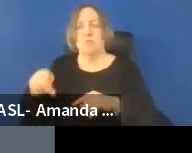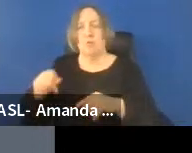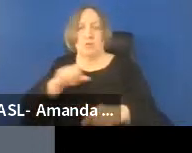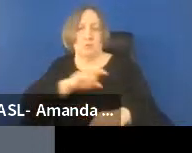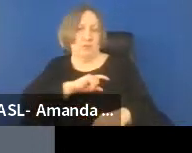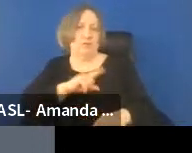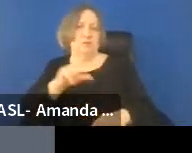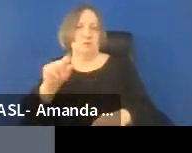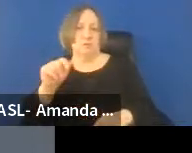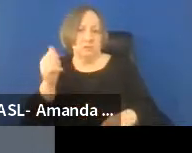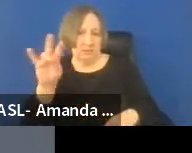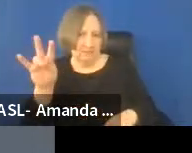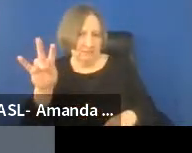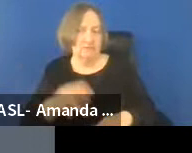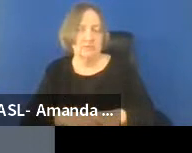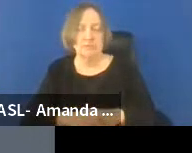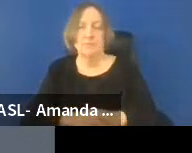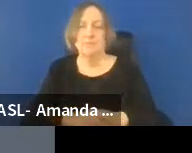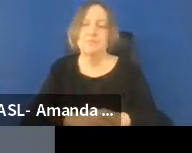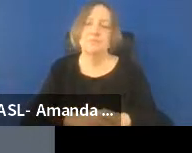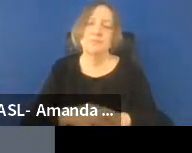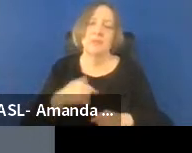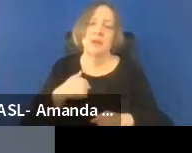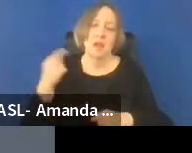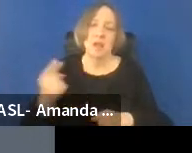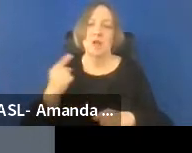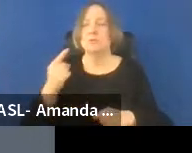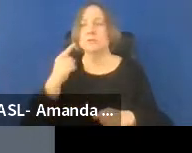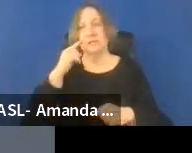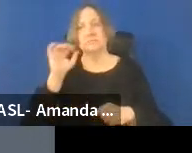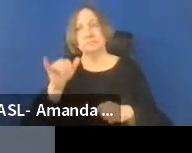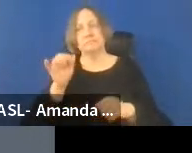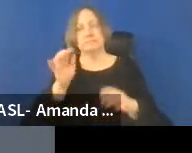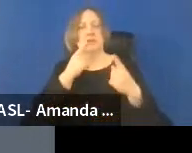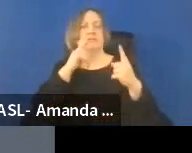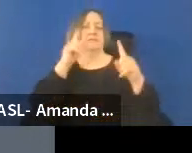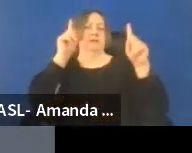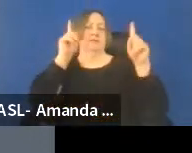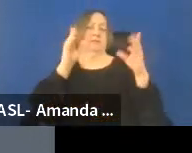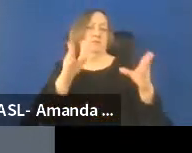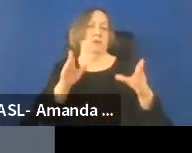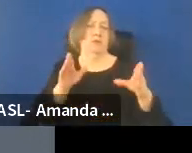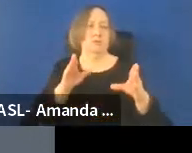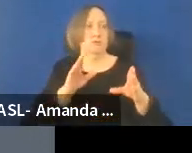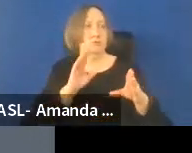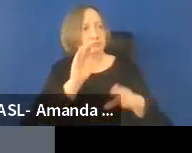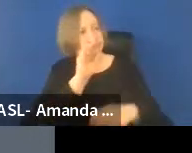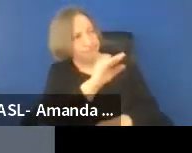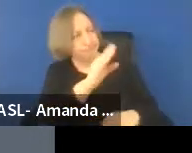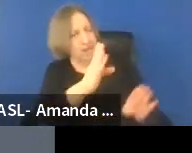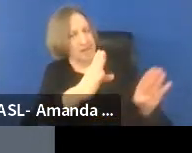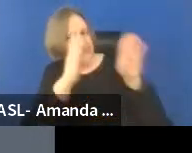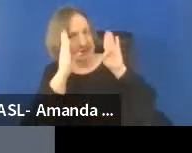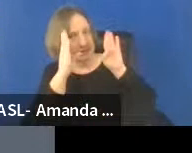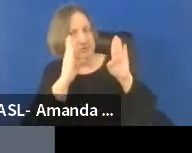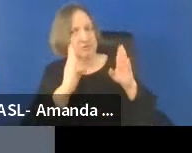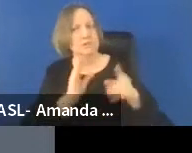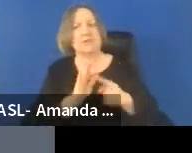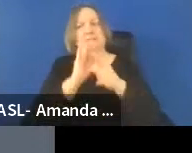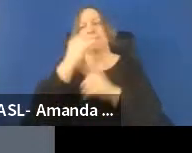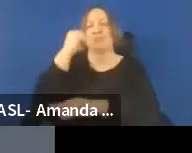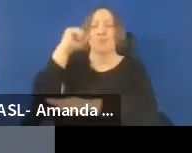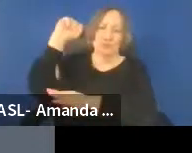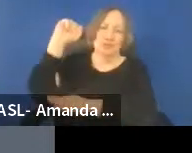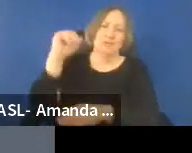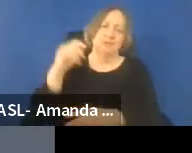in 2017. And so I've always seen it as an effective measure to get their attention outside of protests, having